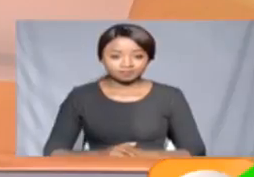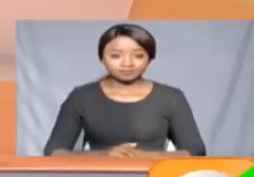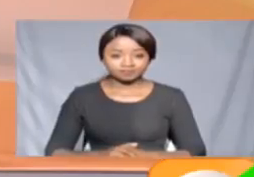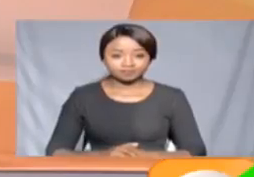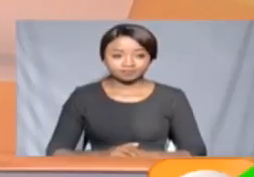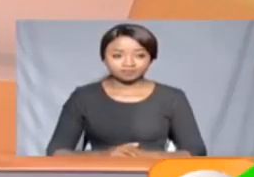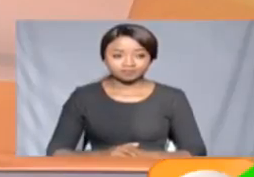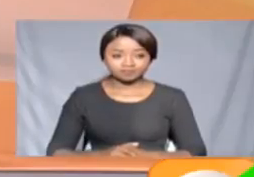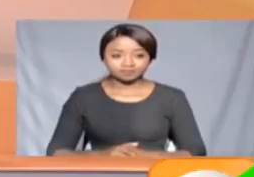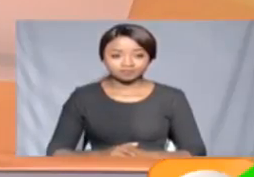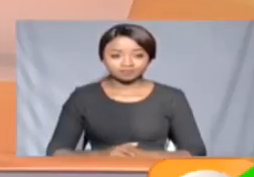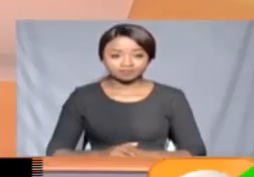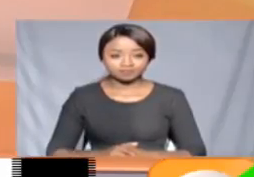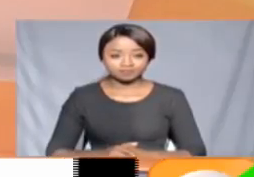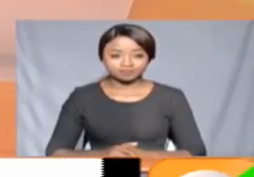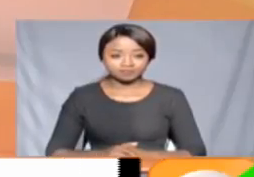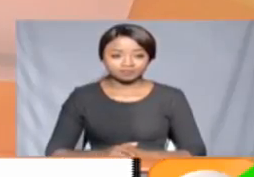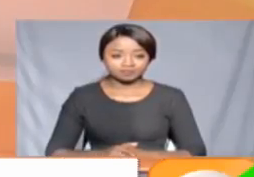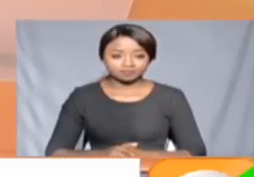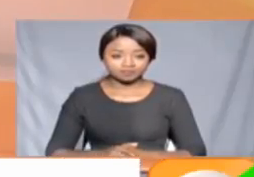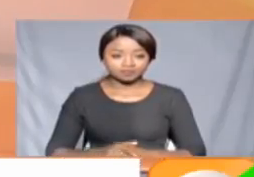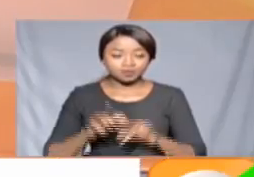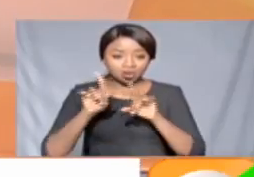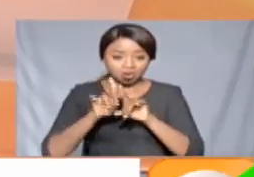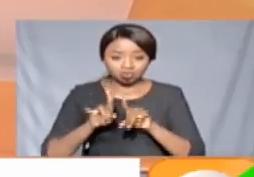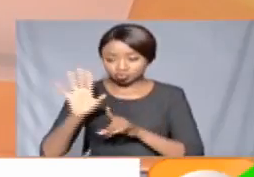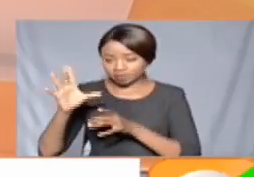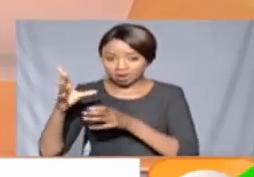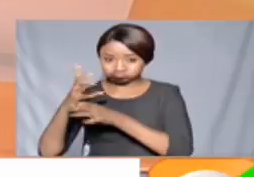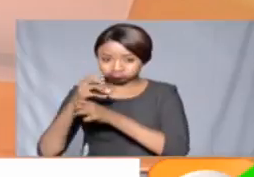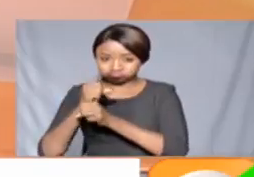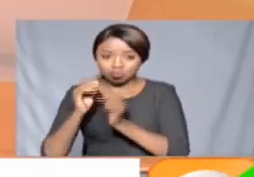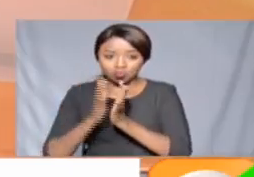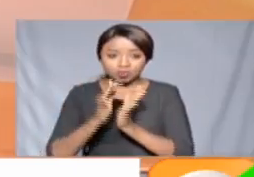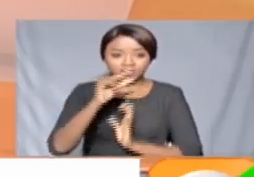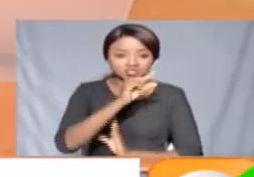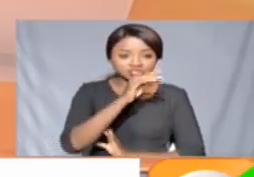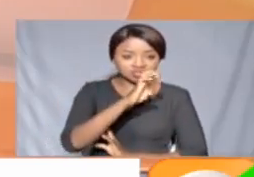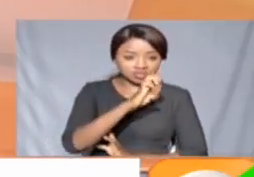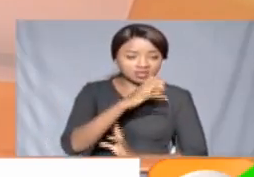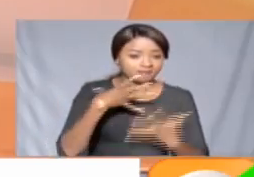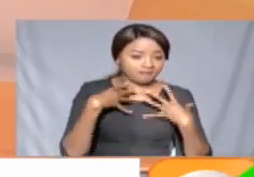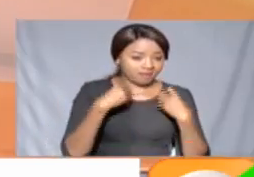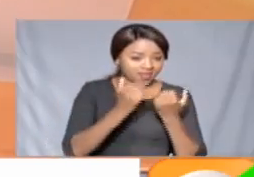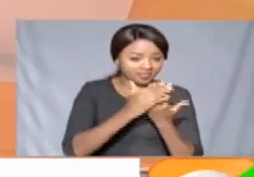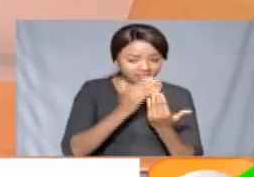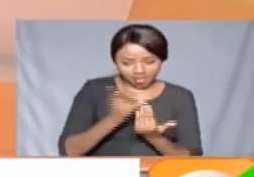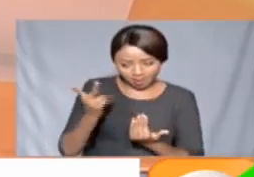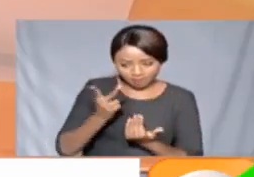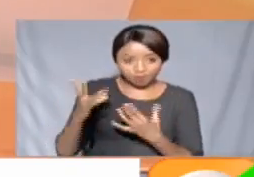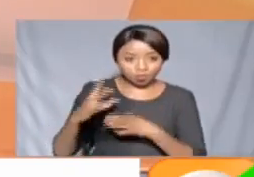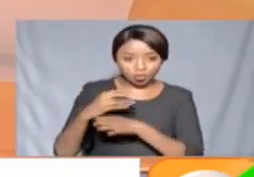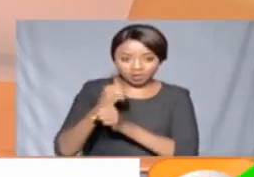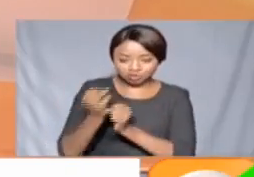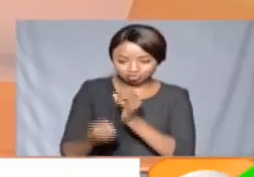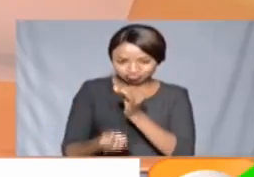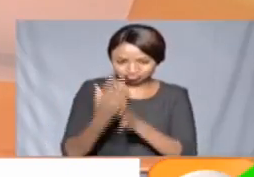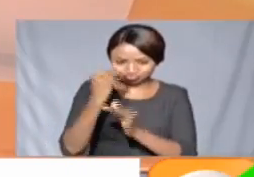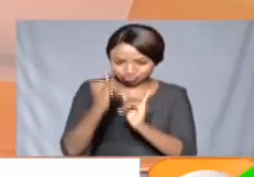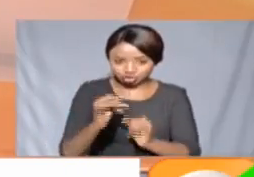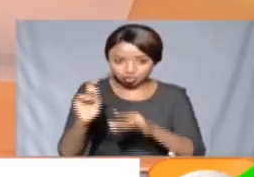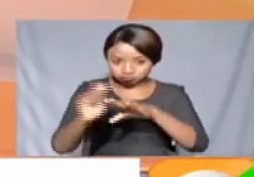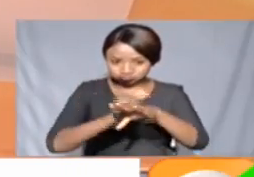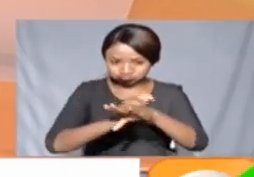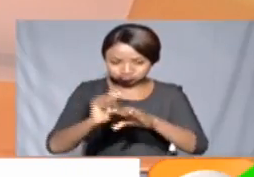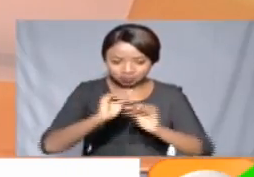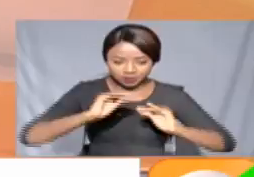Kwingineko, Muungano wa wataalamu wa rediolojia nchini kwa ushirikiano na GE Healthcare wameanzisha mafunzo maalum hapa jijini Nairobi ya wataalamu wa